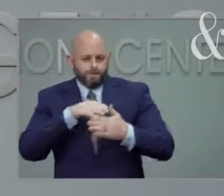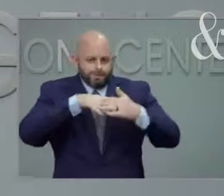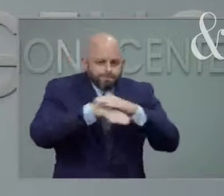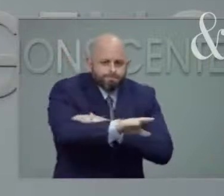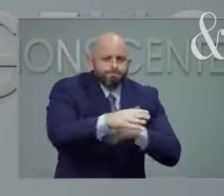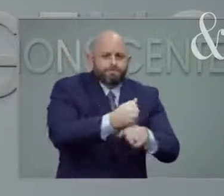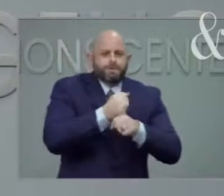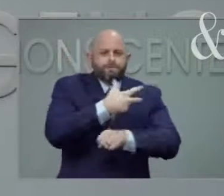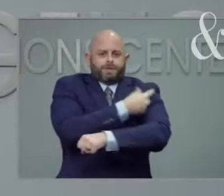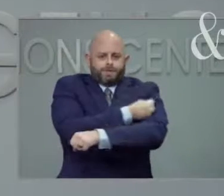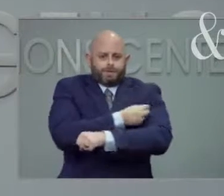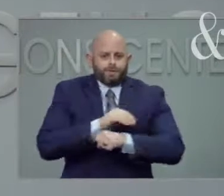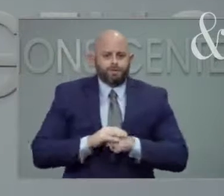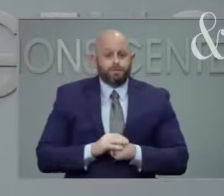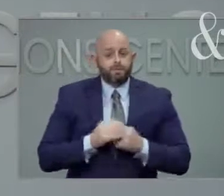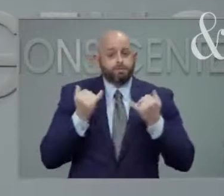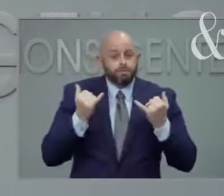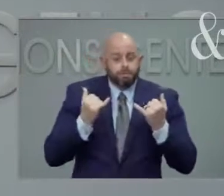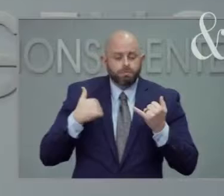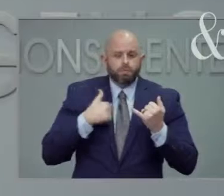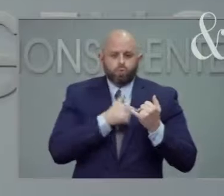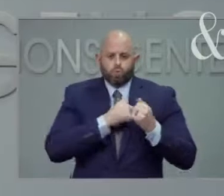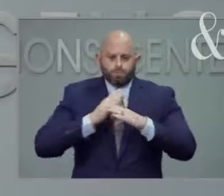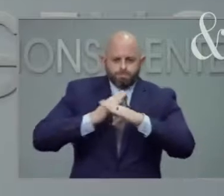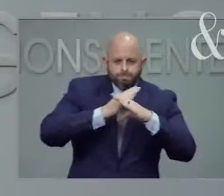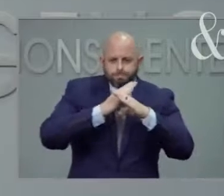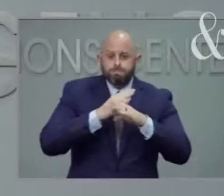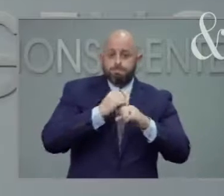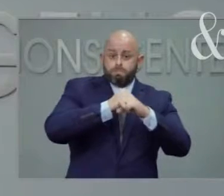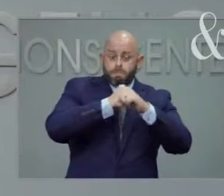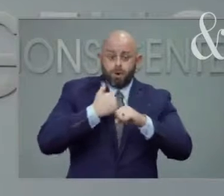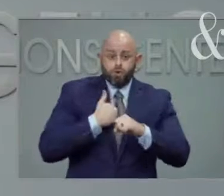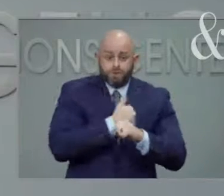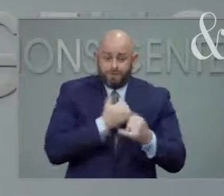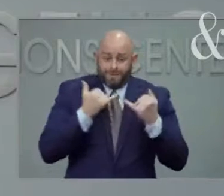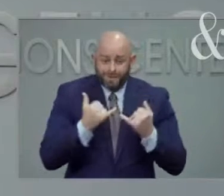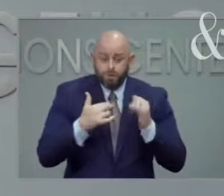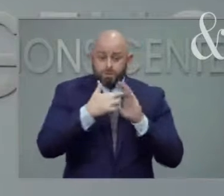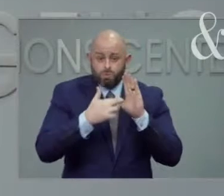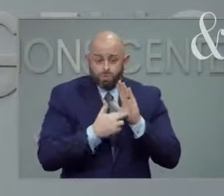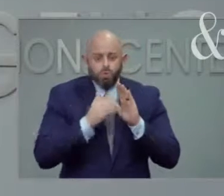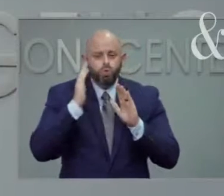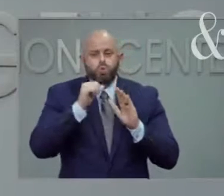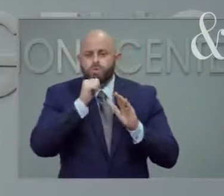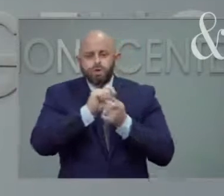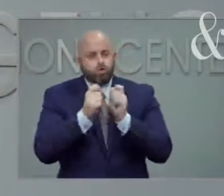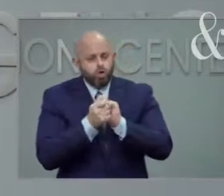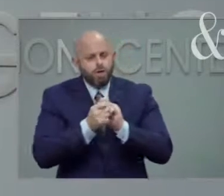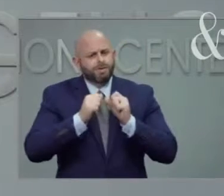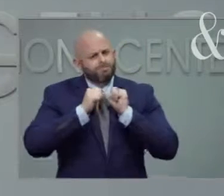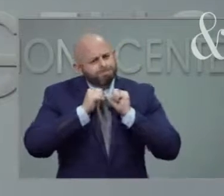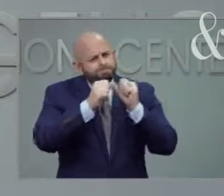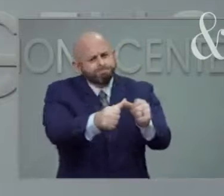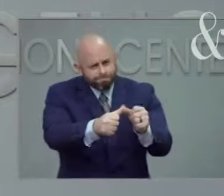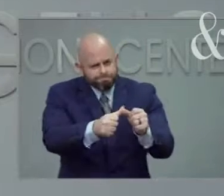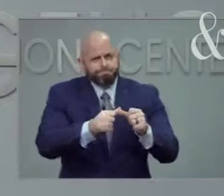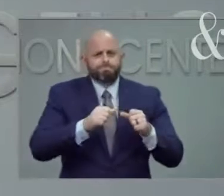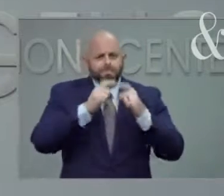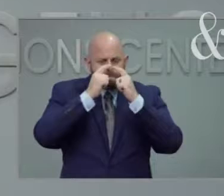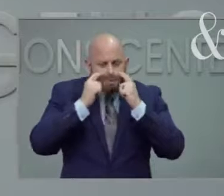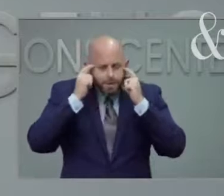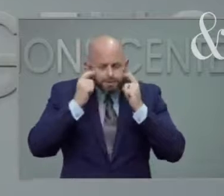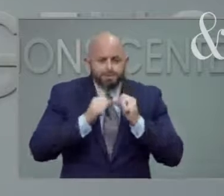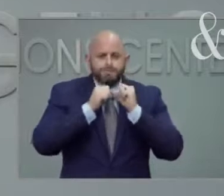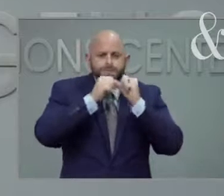note that our current prevention measures in schools and childcare settings will not change. The